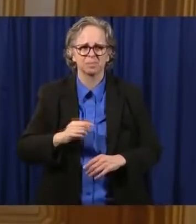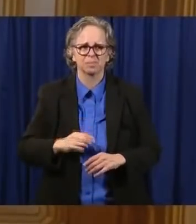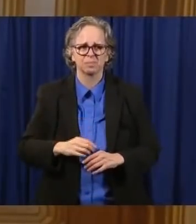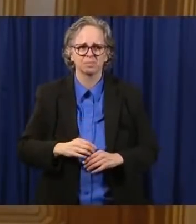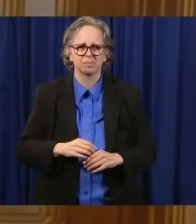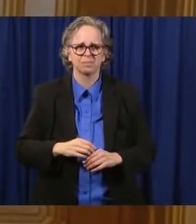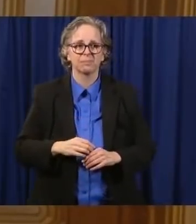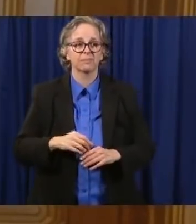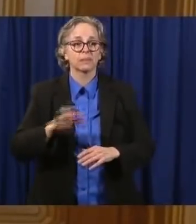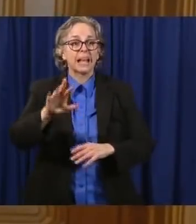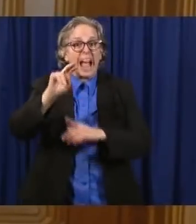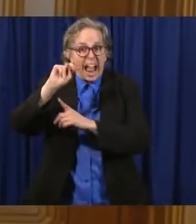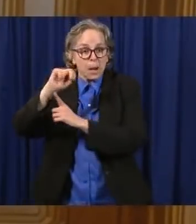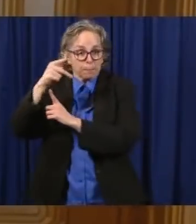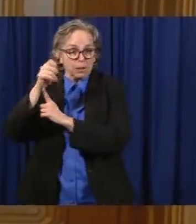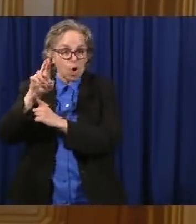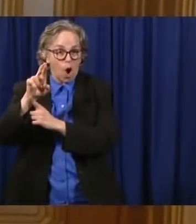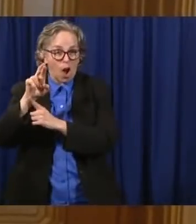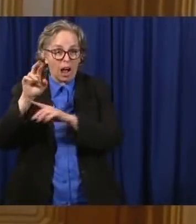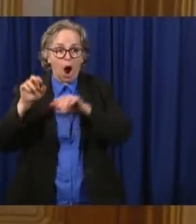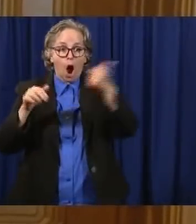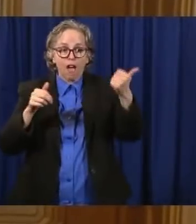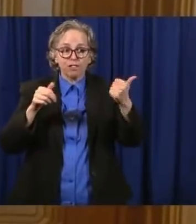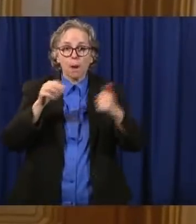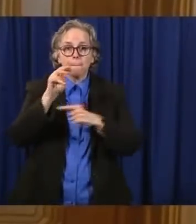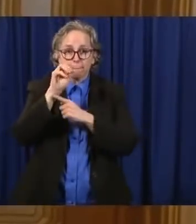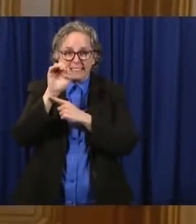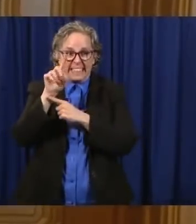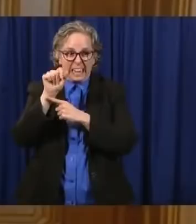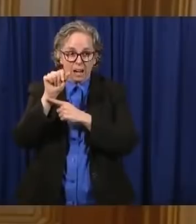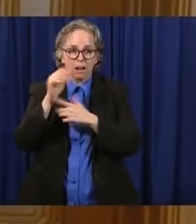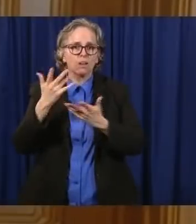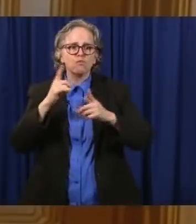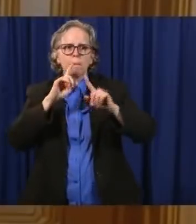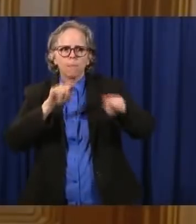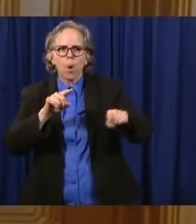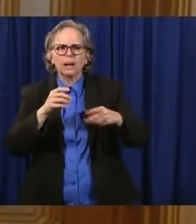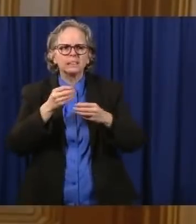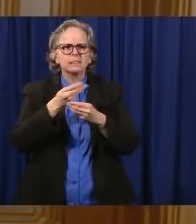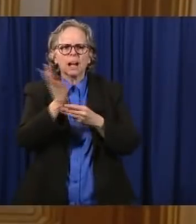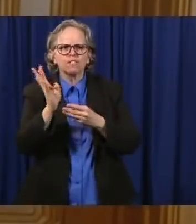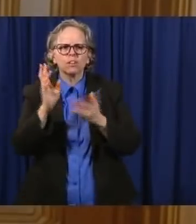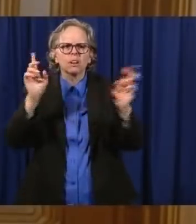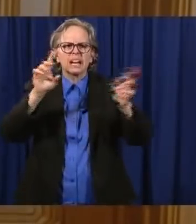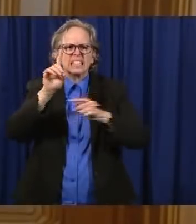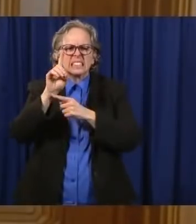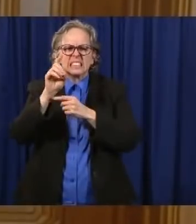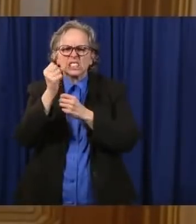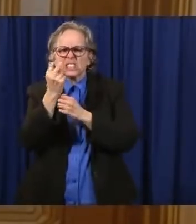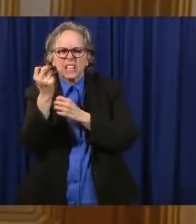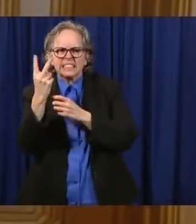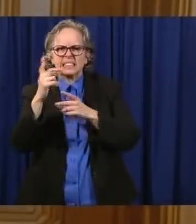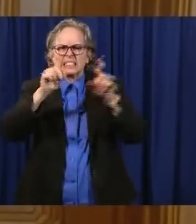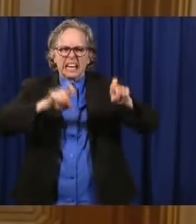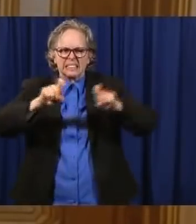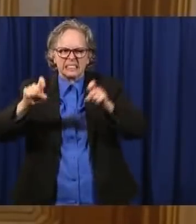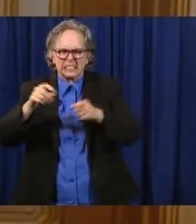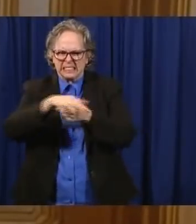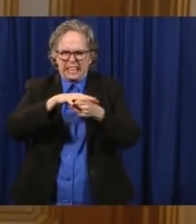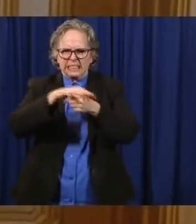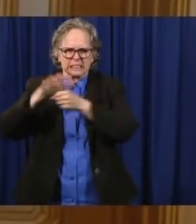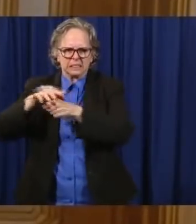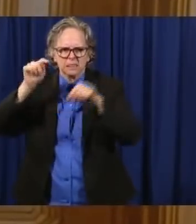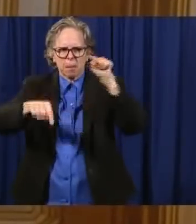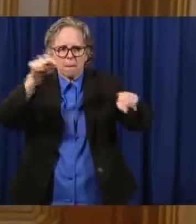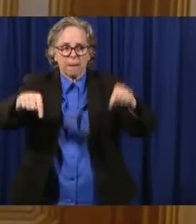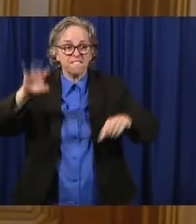media are reporting that several dozen testing sites that were funded by the federal government, that's